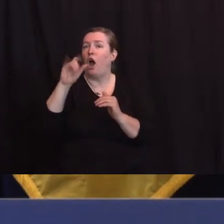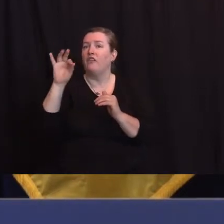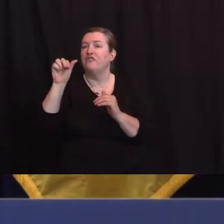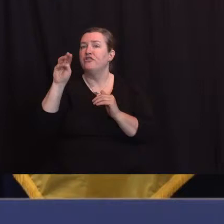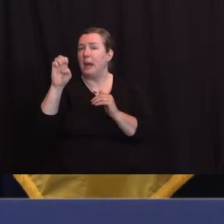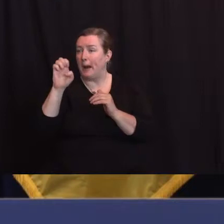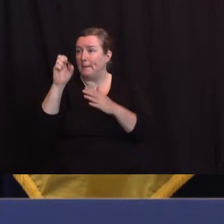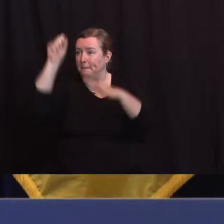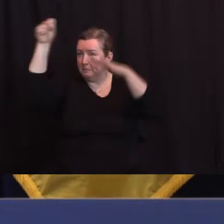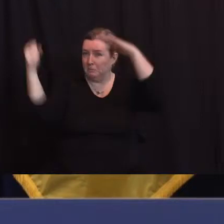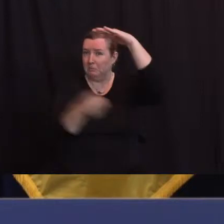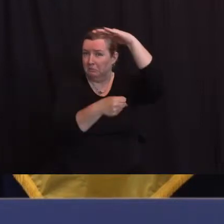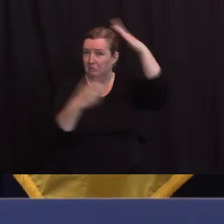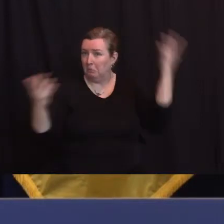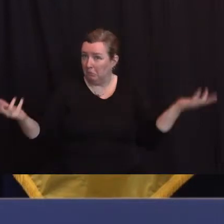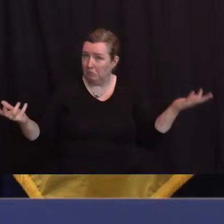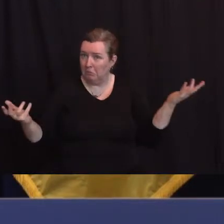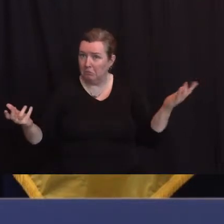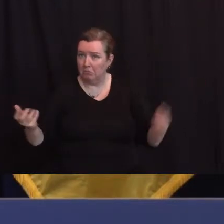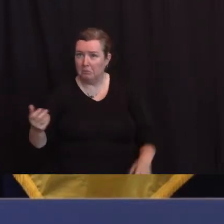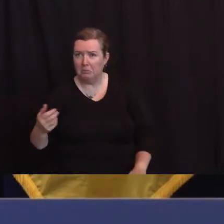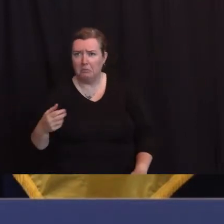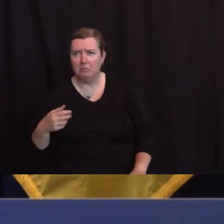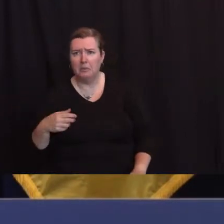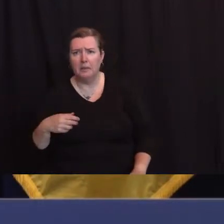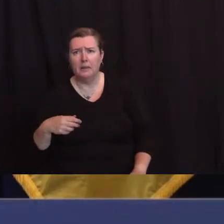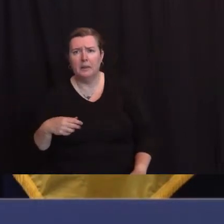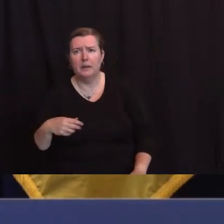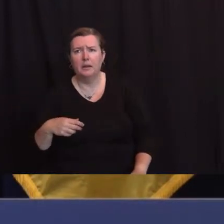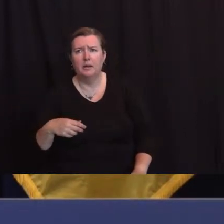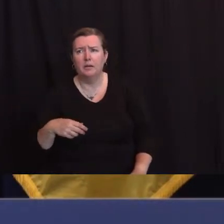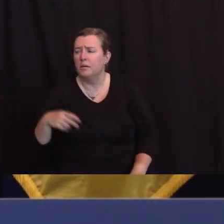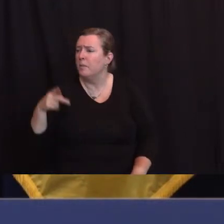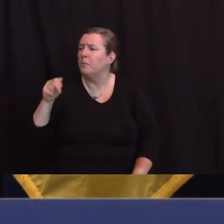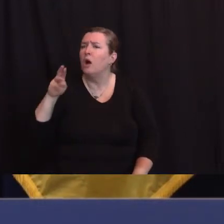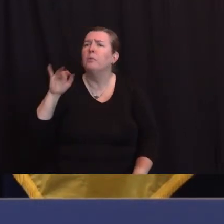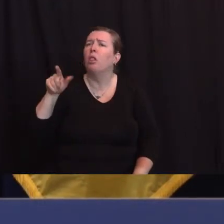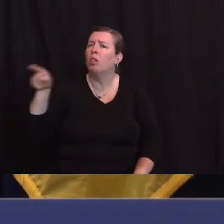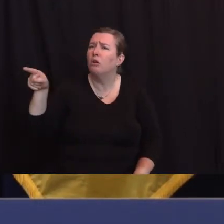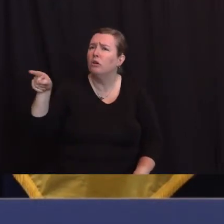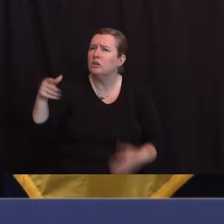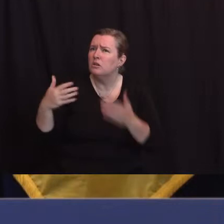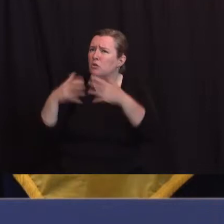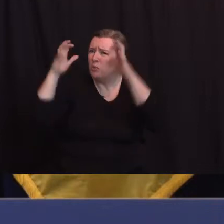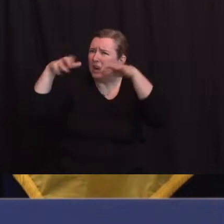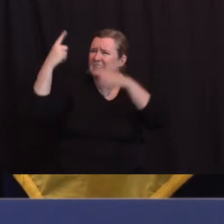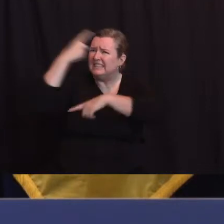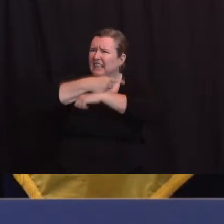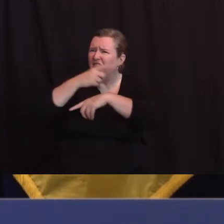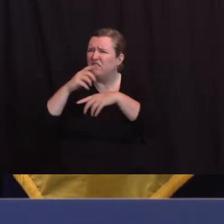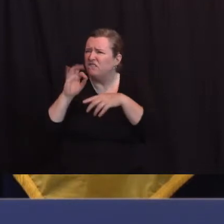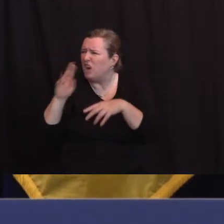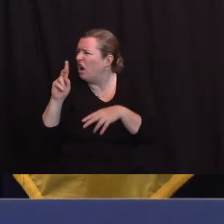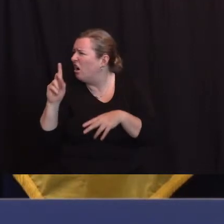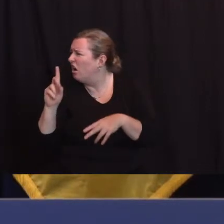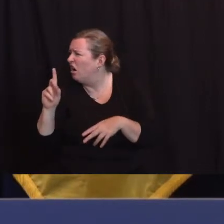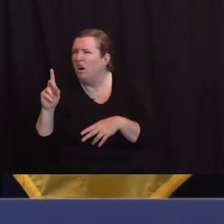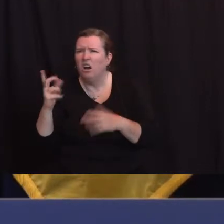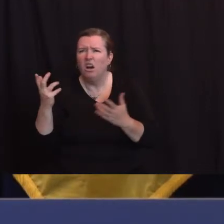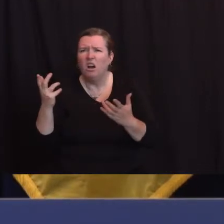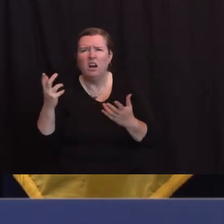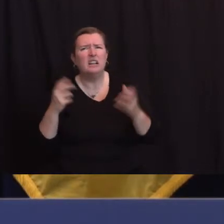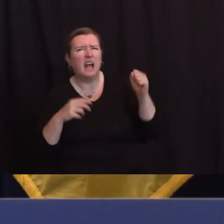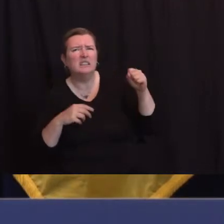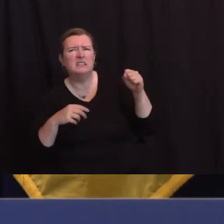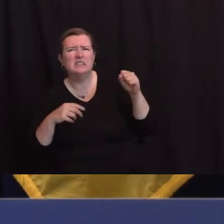Parimal, do you mind addressing the rainy day fund? And otherwise, we'll get you. I don't want to give you a half answer here. Yeah, Nikita, we'll come back to